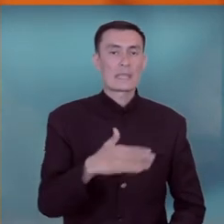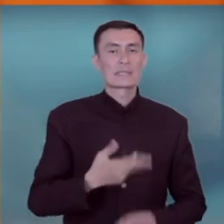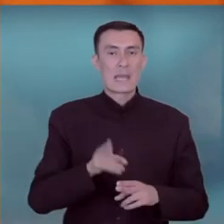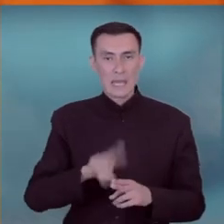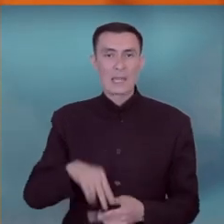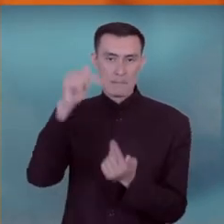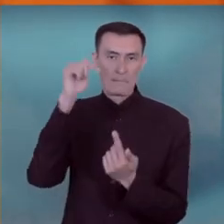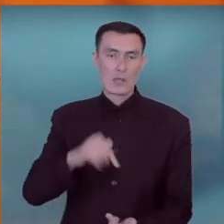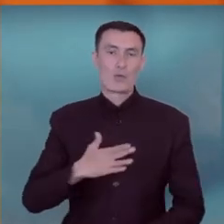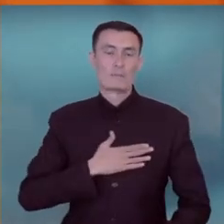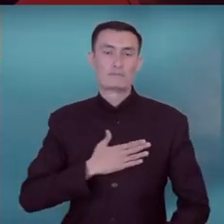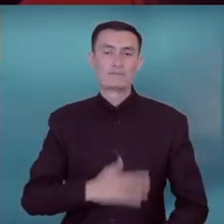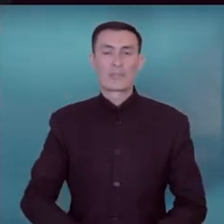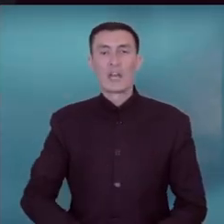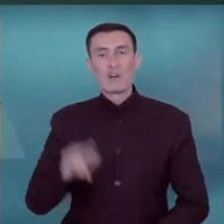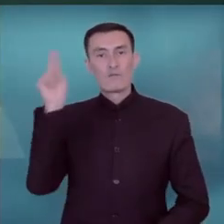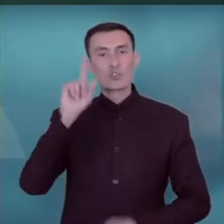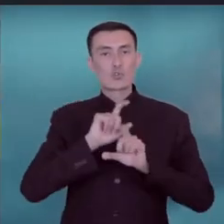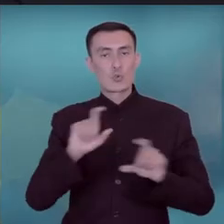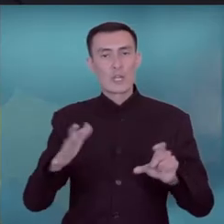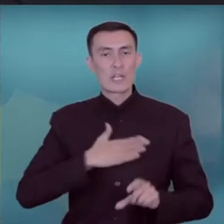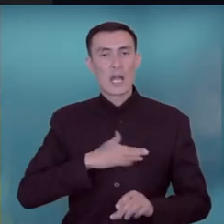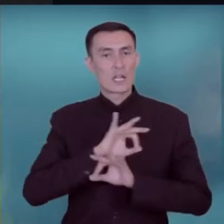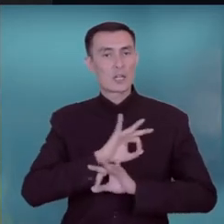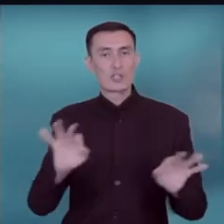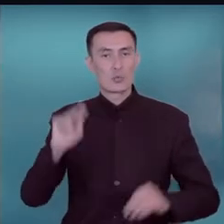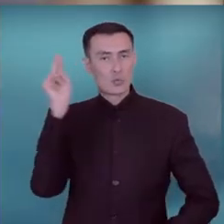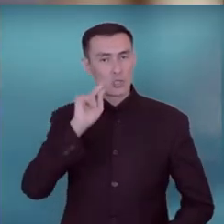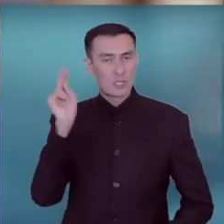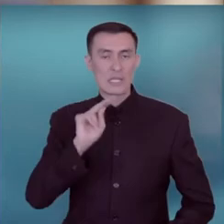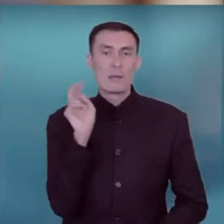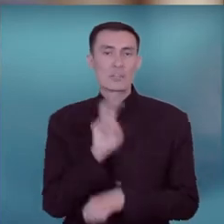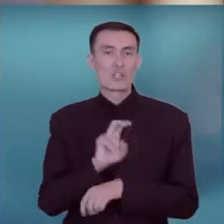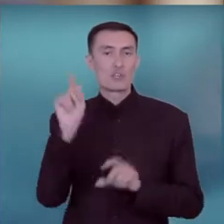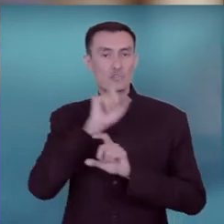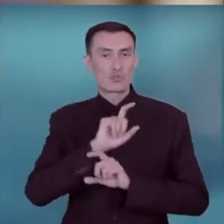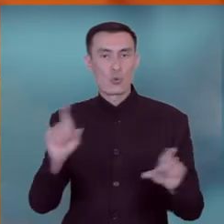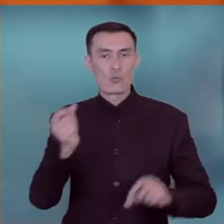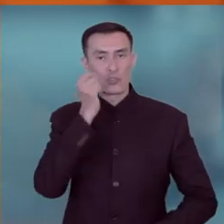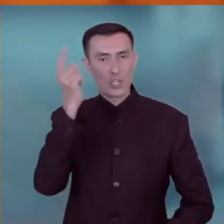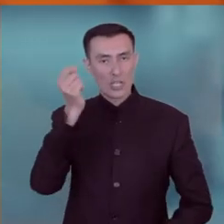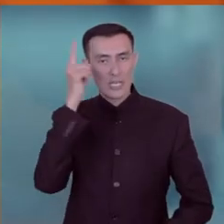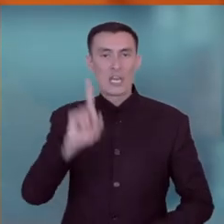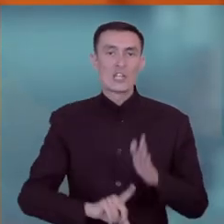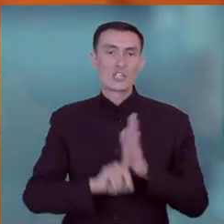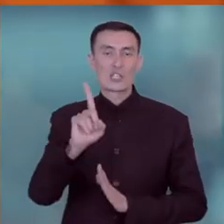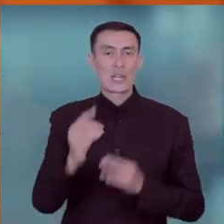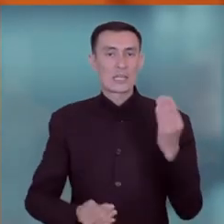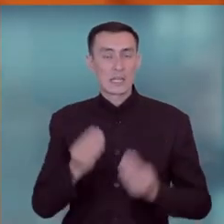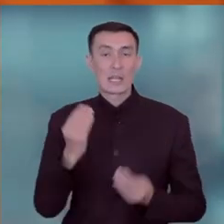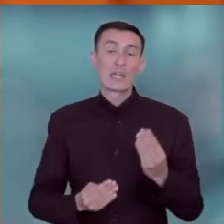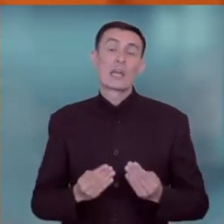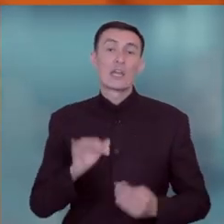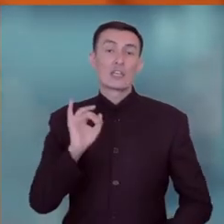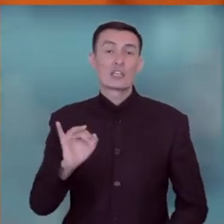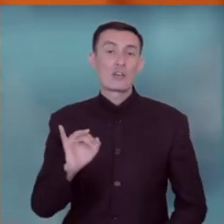it was my vocation. I did well at school. I attended a Czech school, where I started to play, and